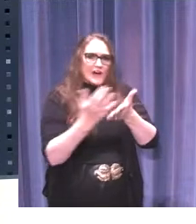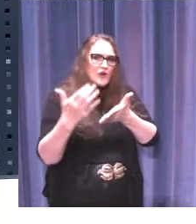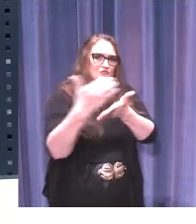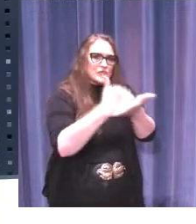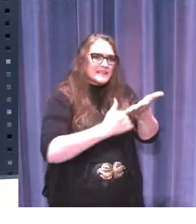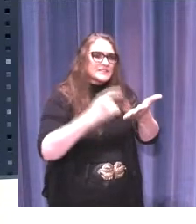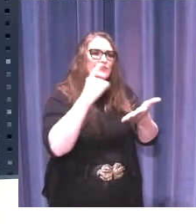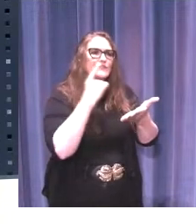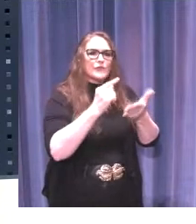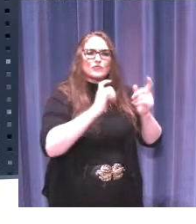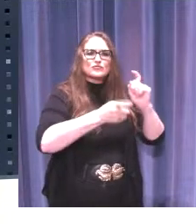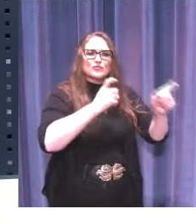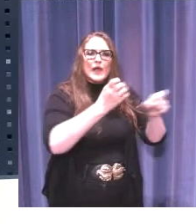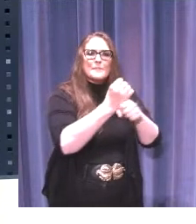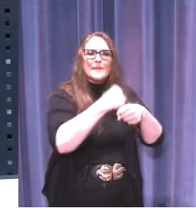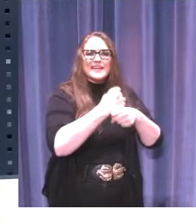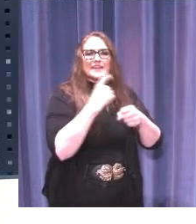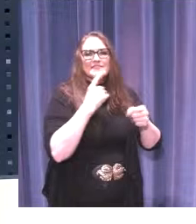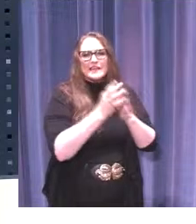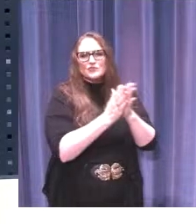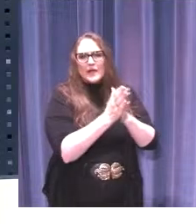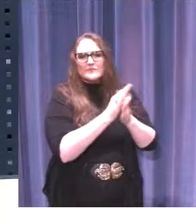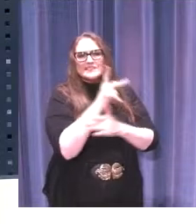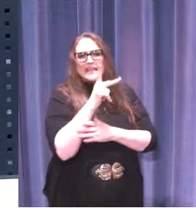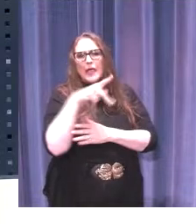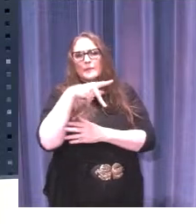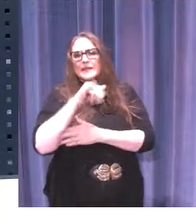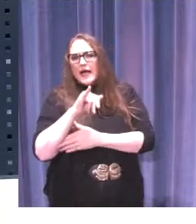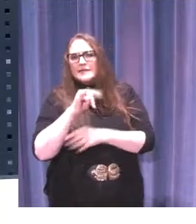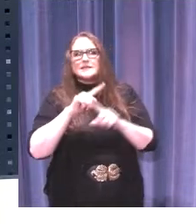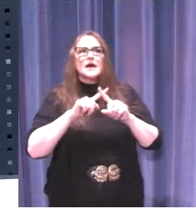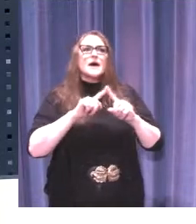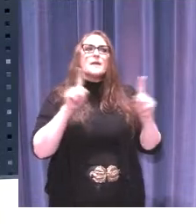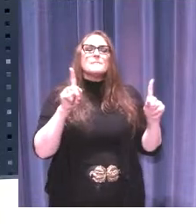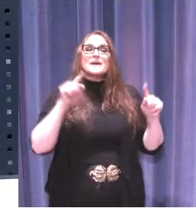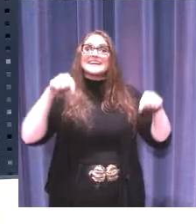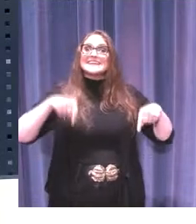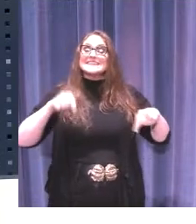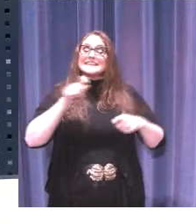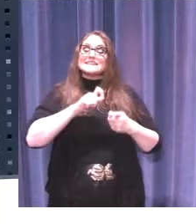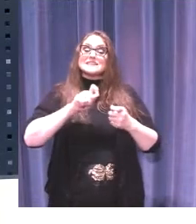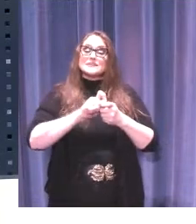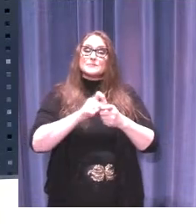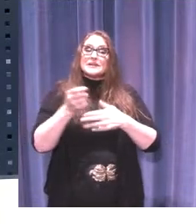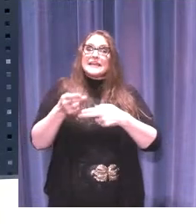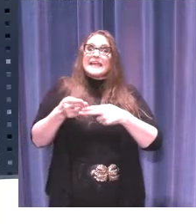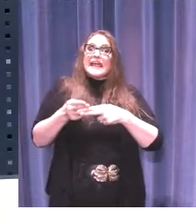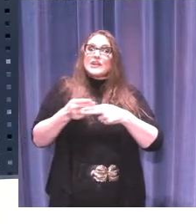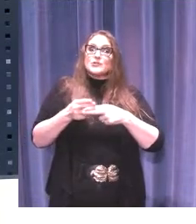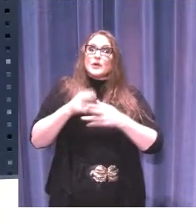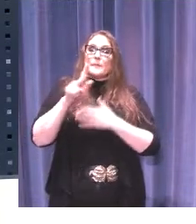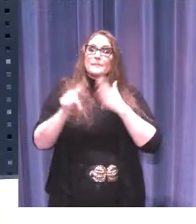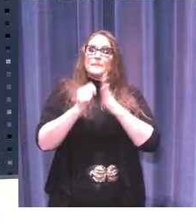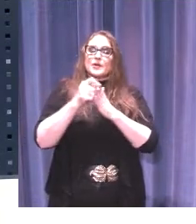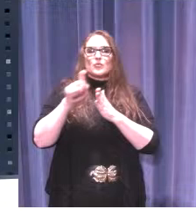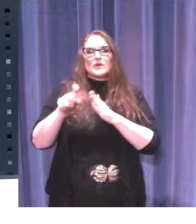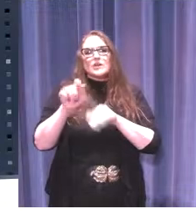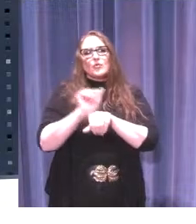grant making. Those are kind of drivers, KPIs, but in this particular interim period, we would need to work